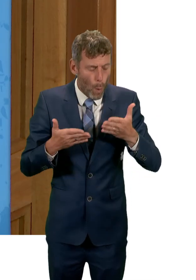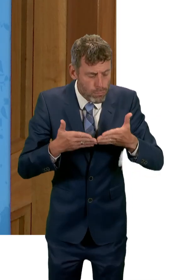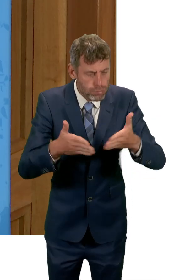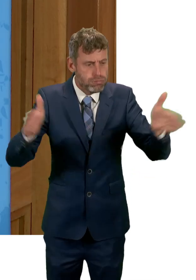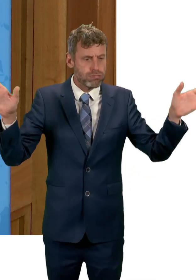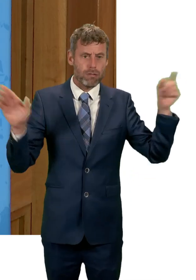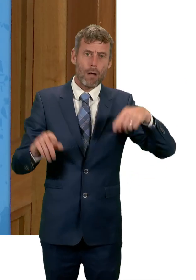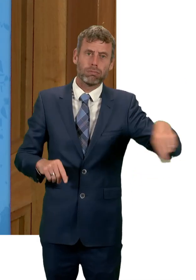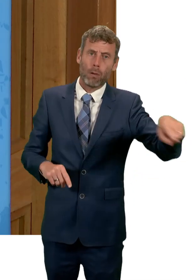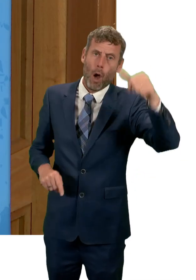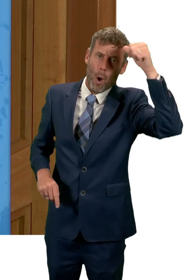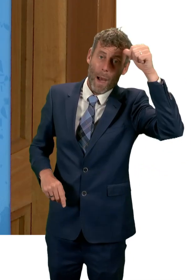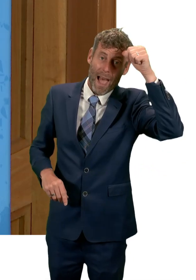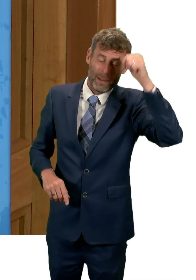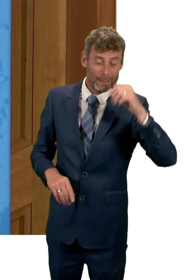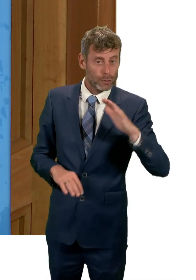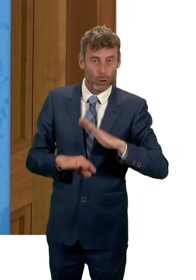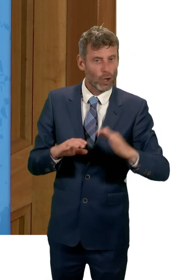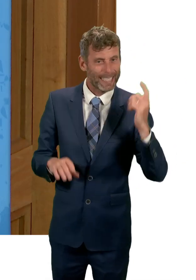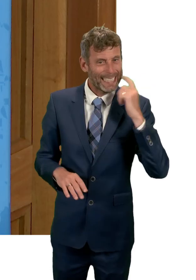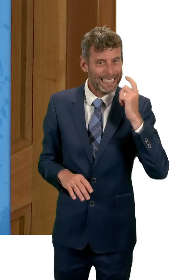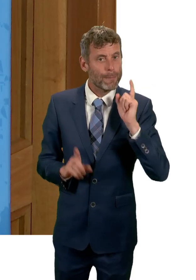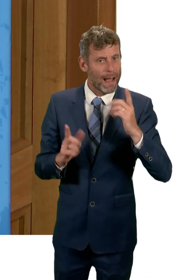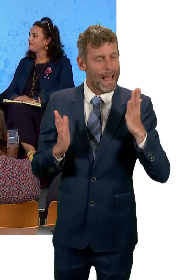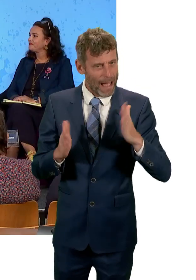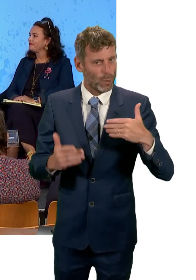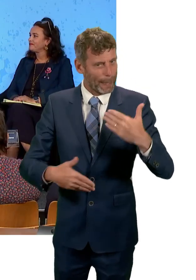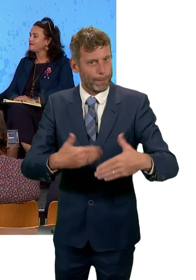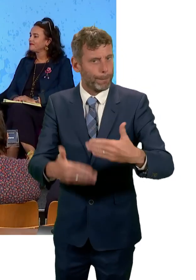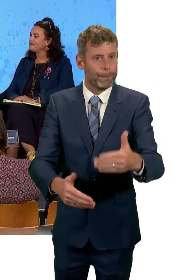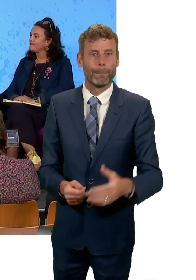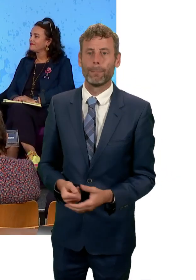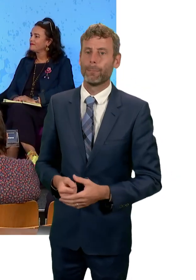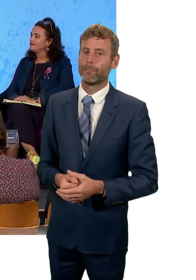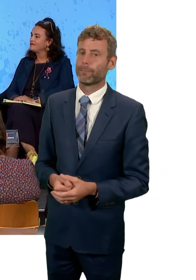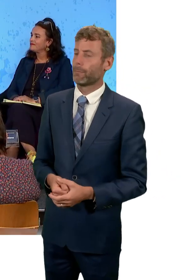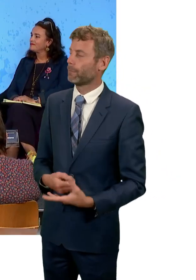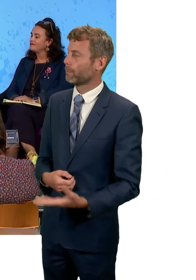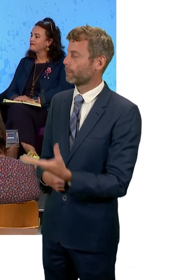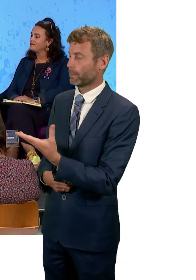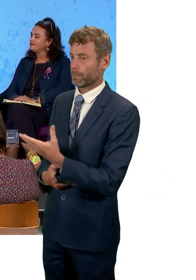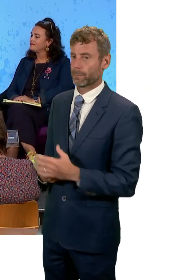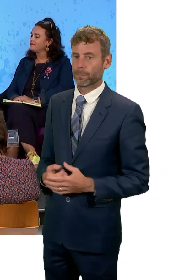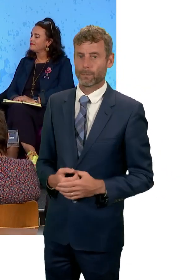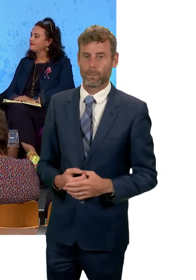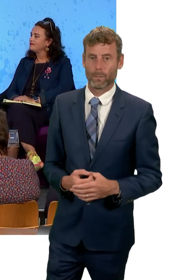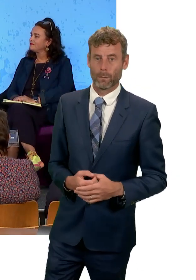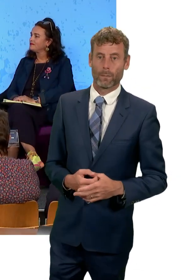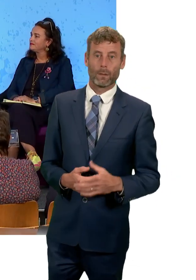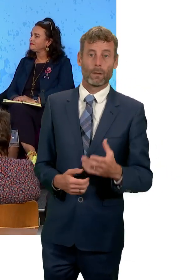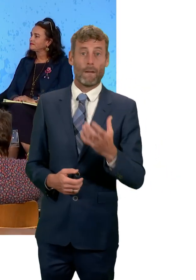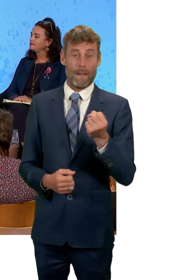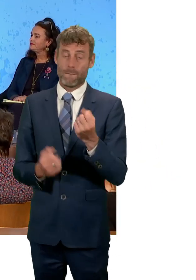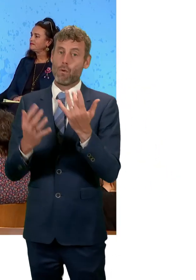difficult to do, but keep going. Yes, thanks. Gary? There's a lot of great